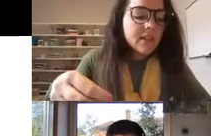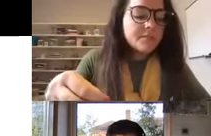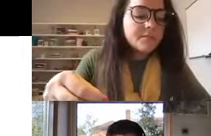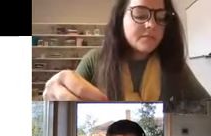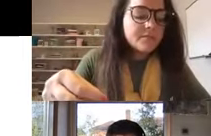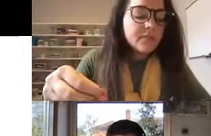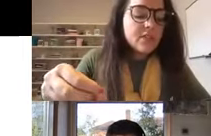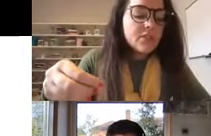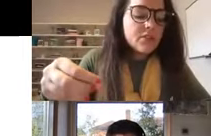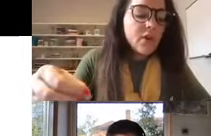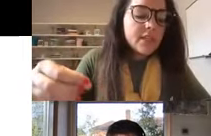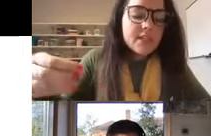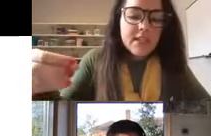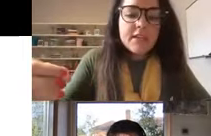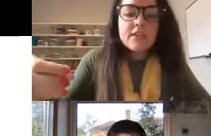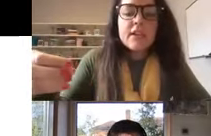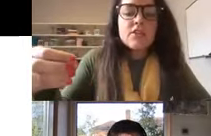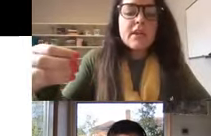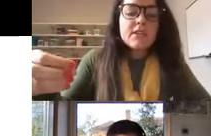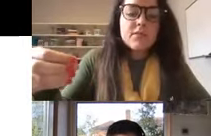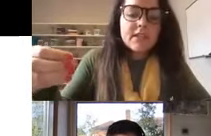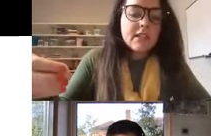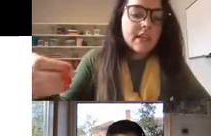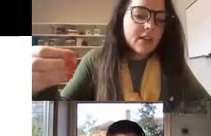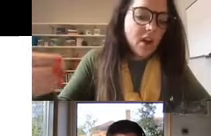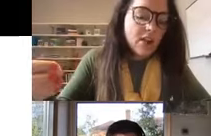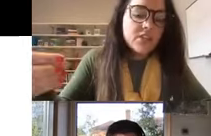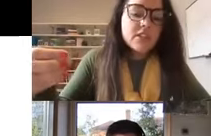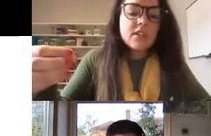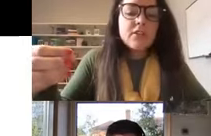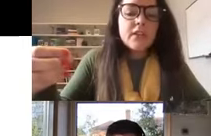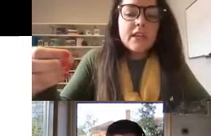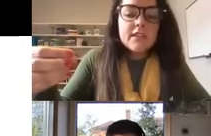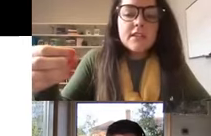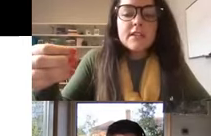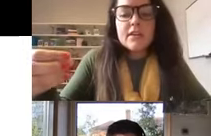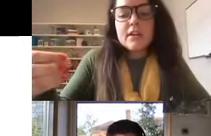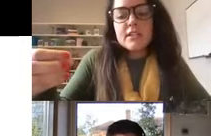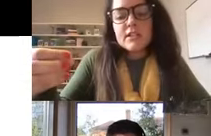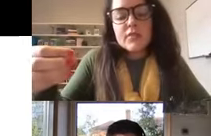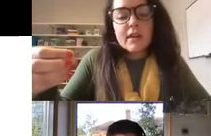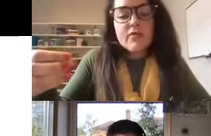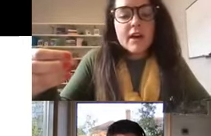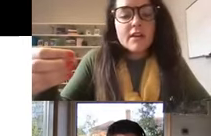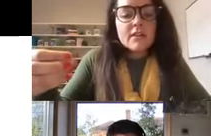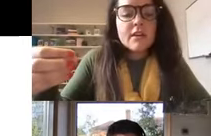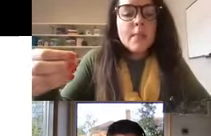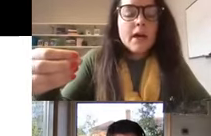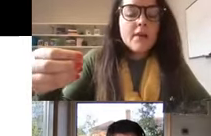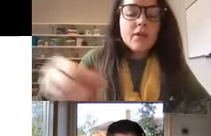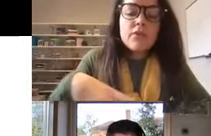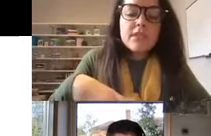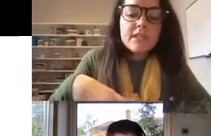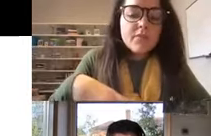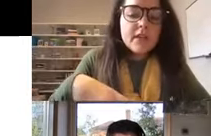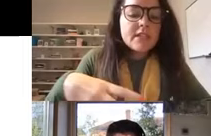racializing. So to what extent do we explicitly acknowledge these colonial legacies and their continuing effects?